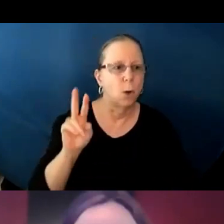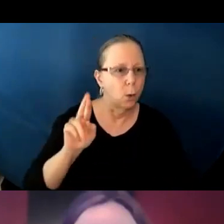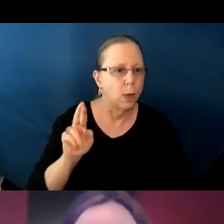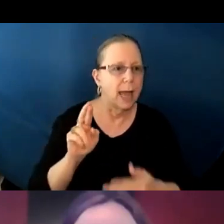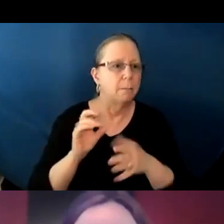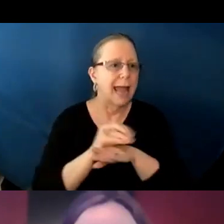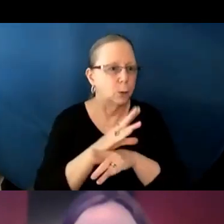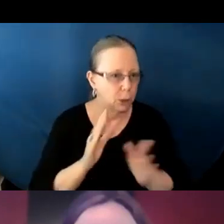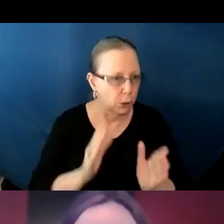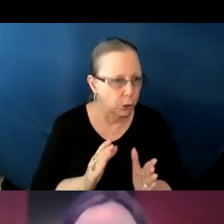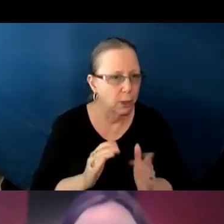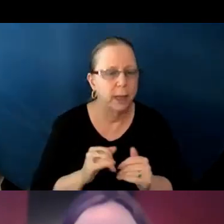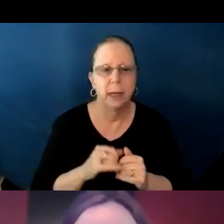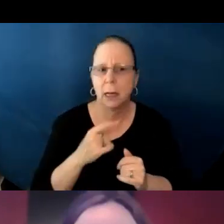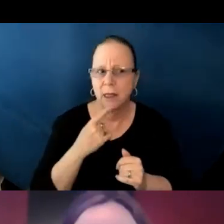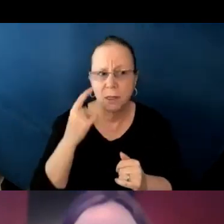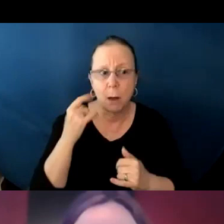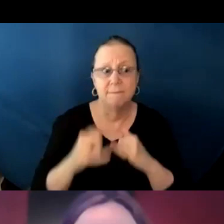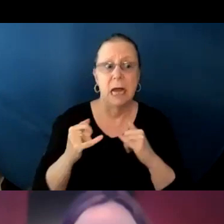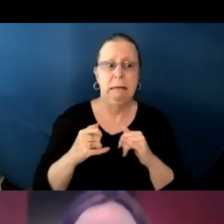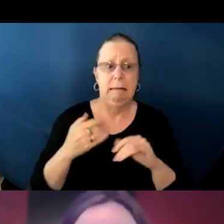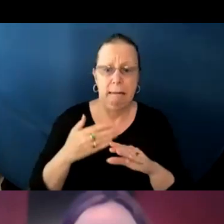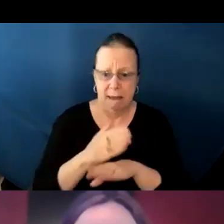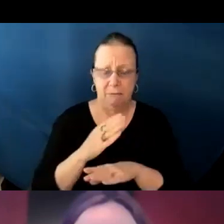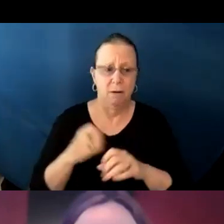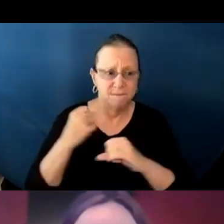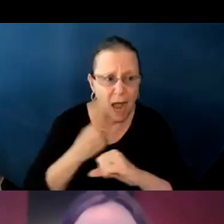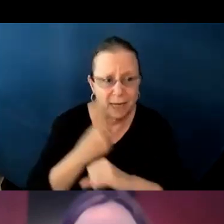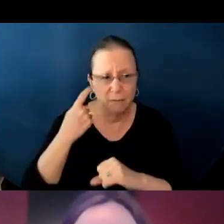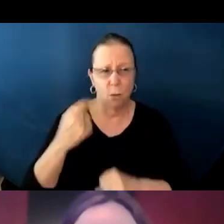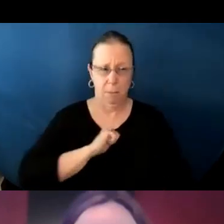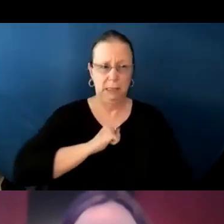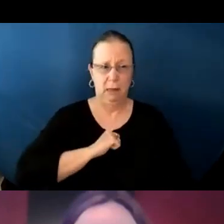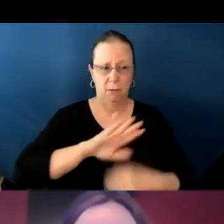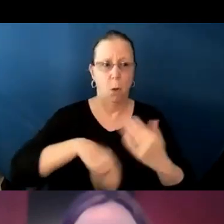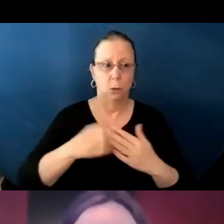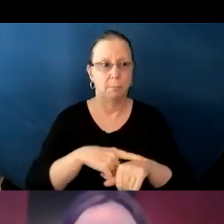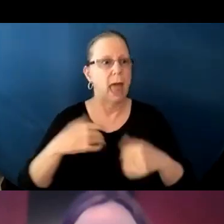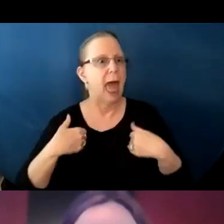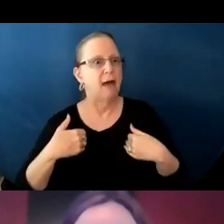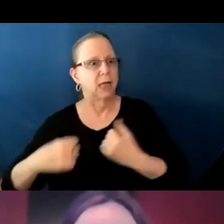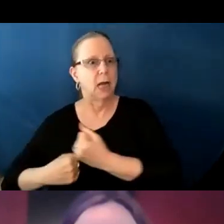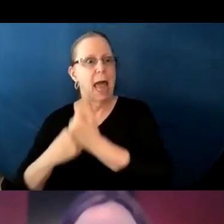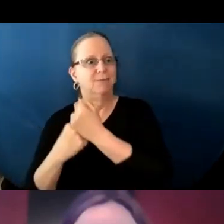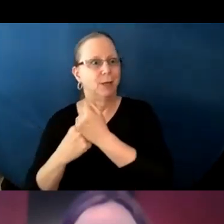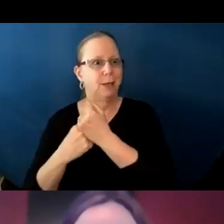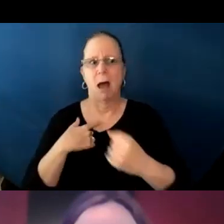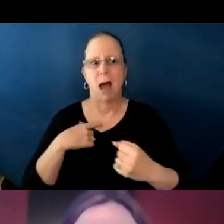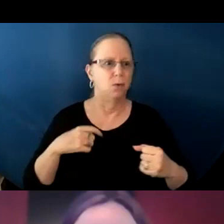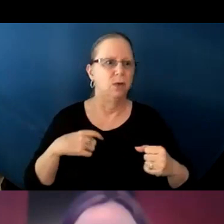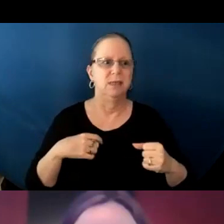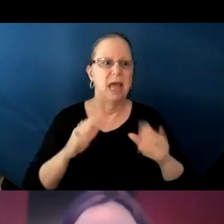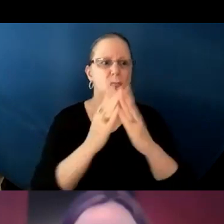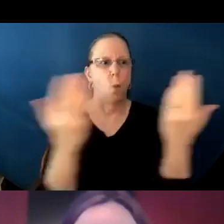counselor, and I thought that finally, after fighting for myself this whole time, having an advocate, I was about to tear the walls out of this